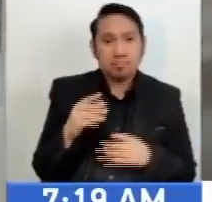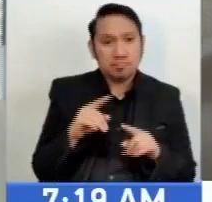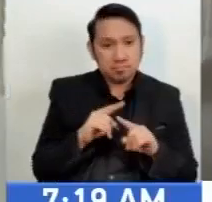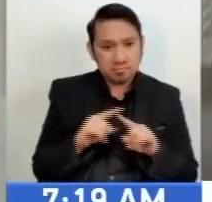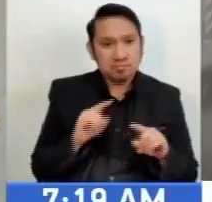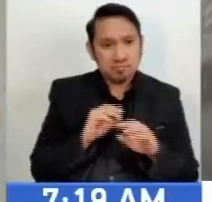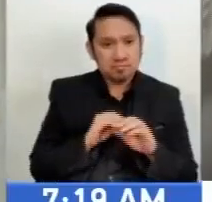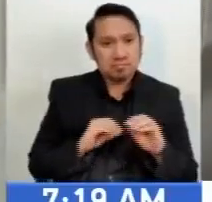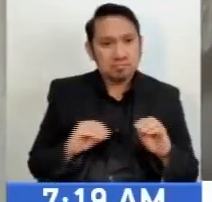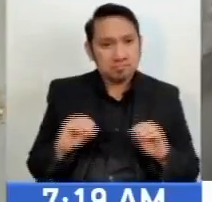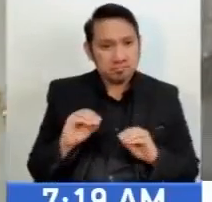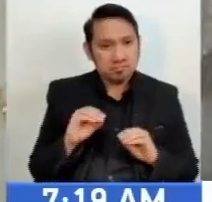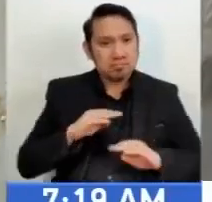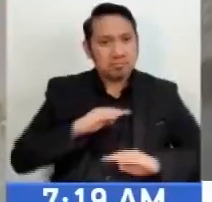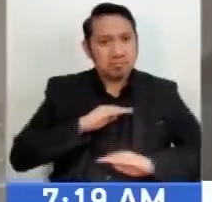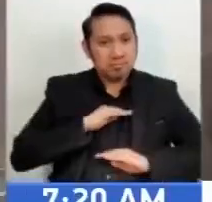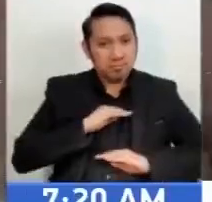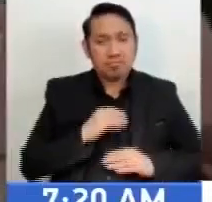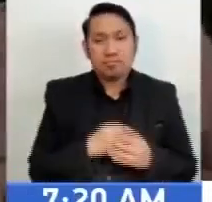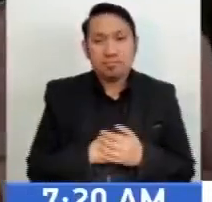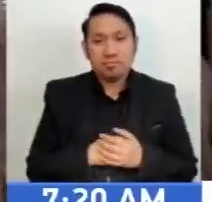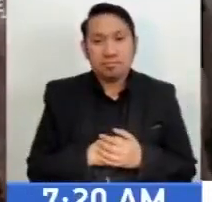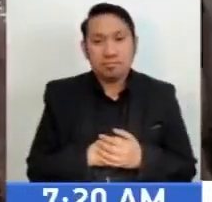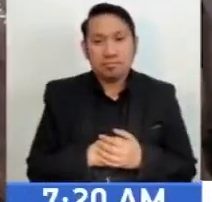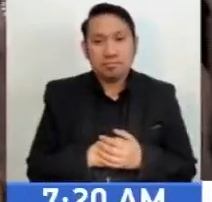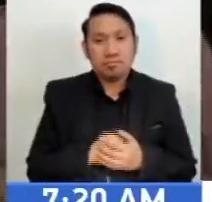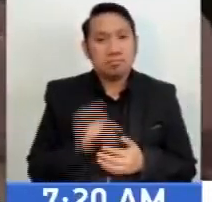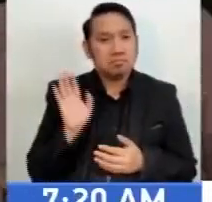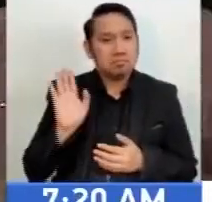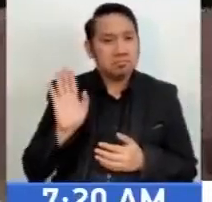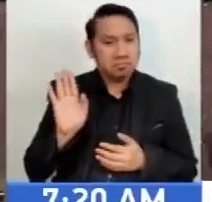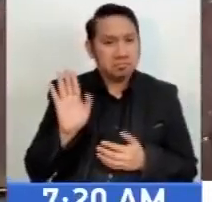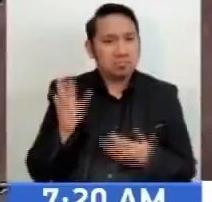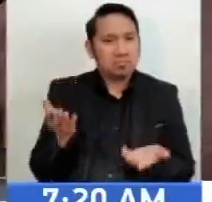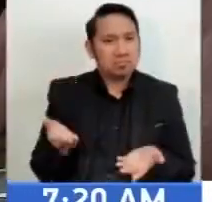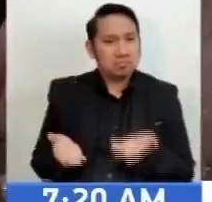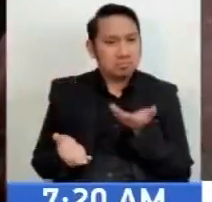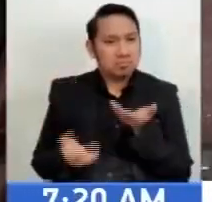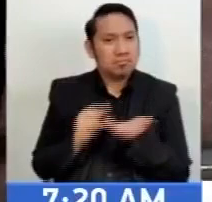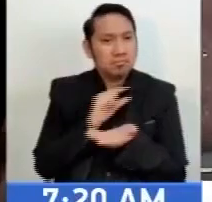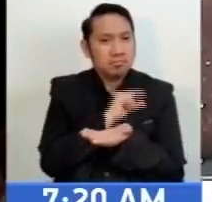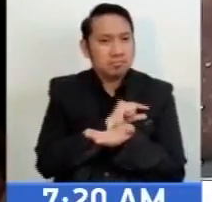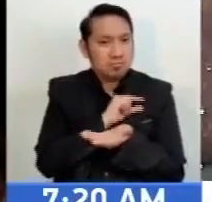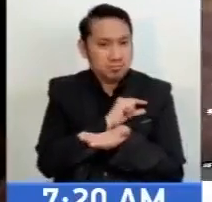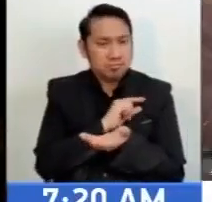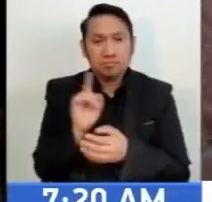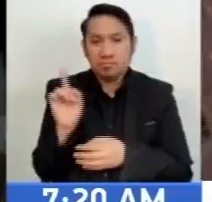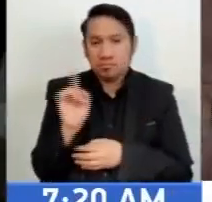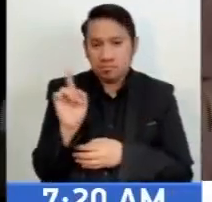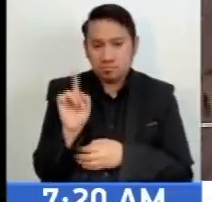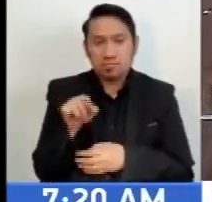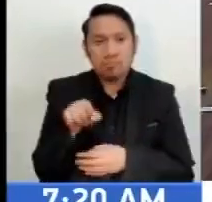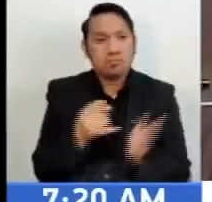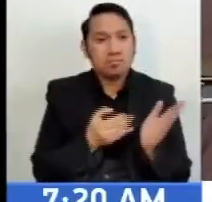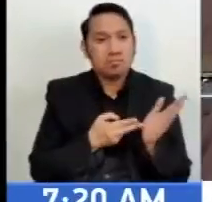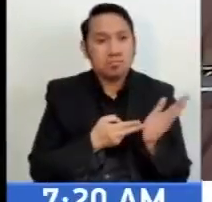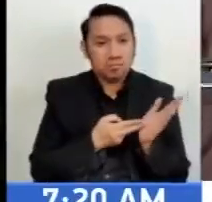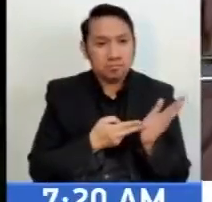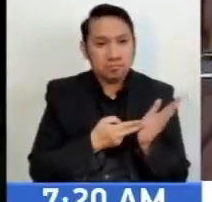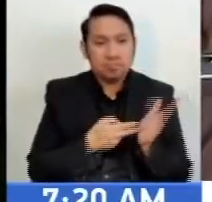one trait that stands out with my dad, and that is integrity.